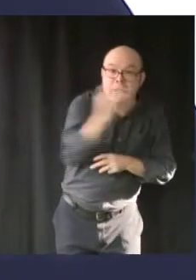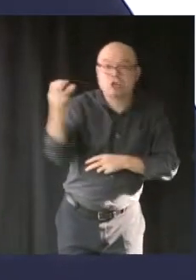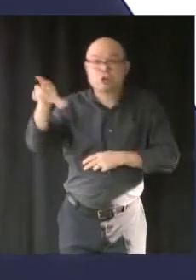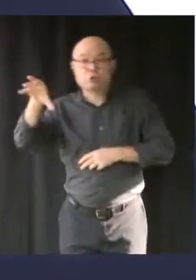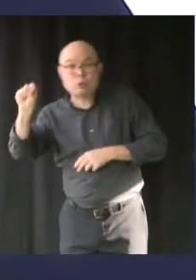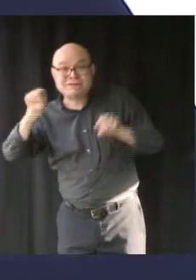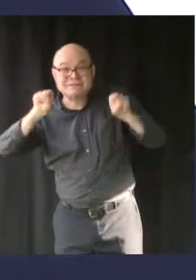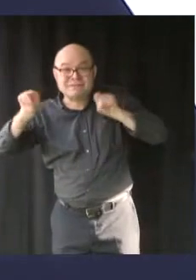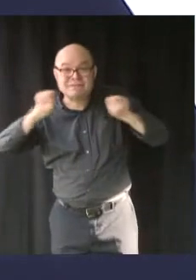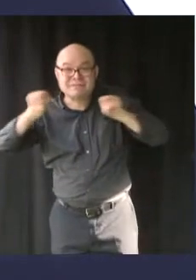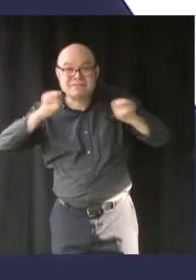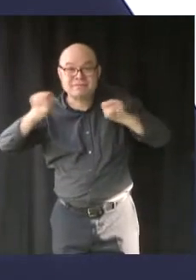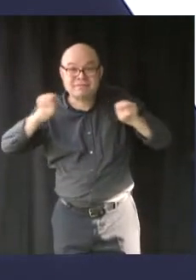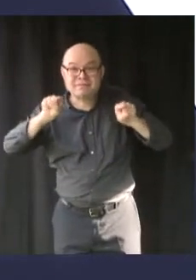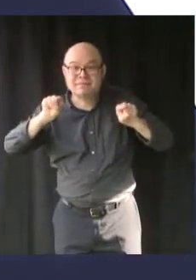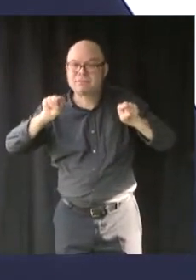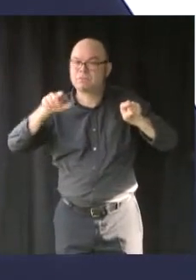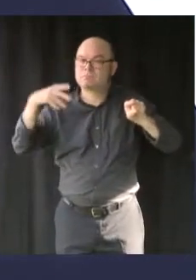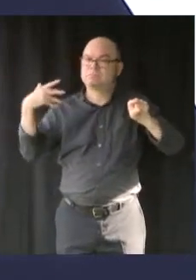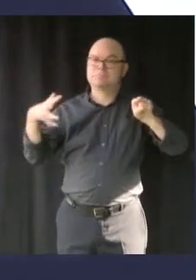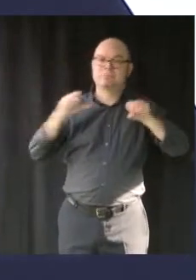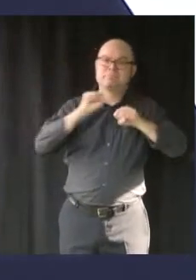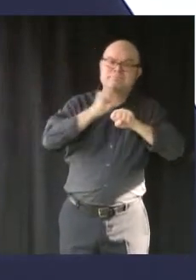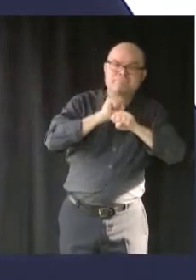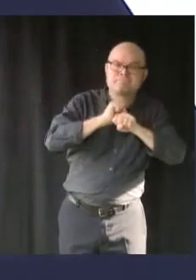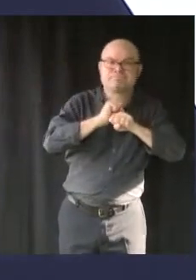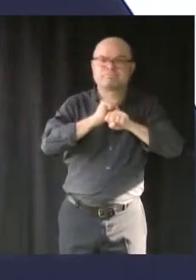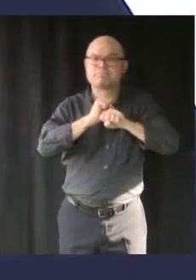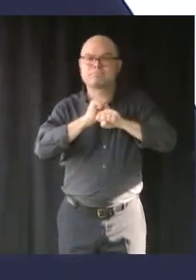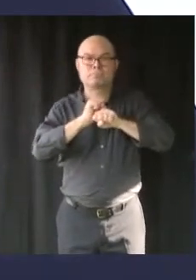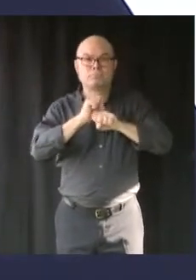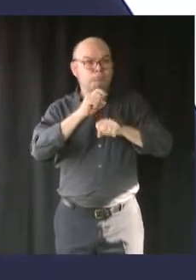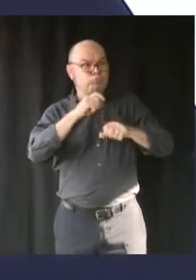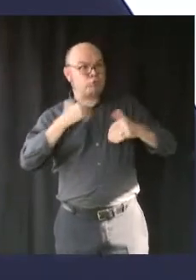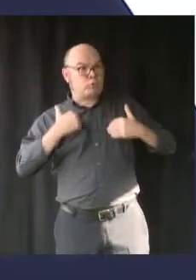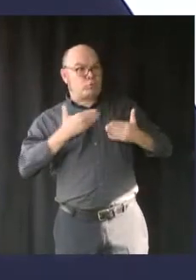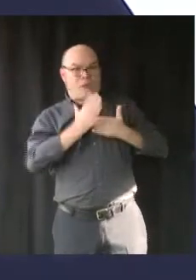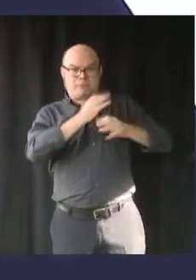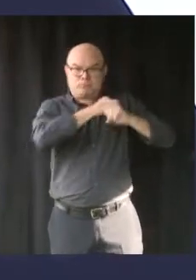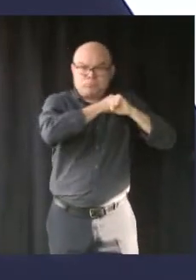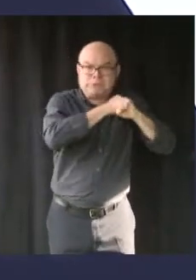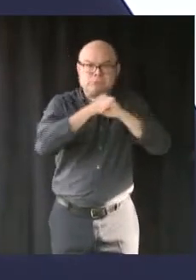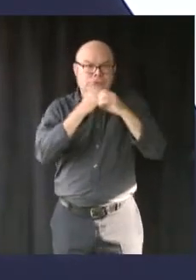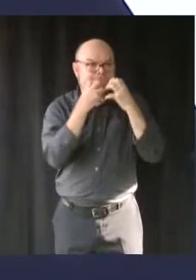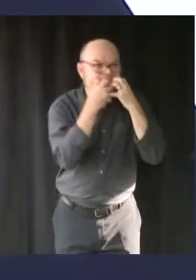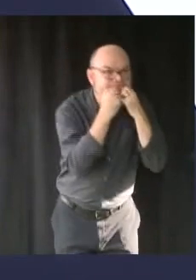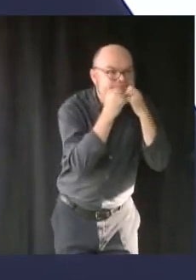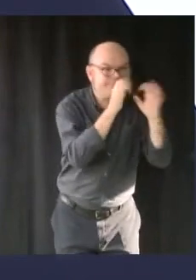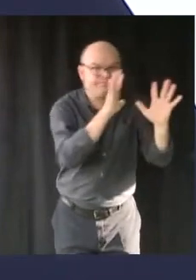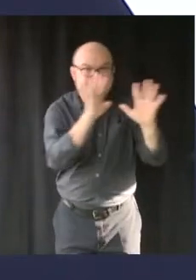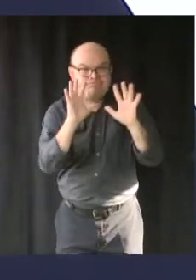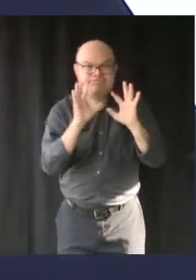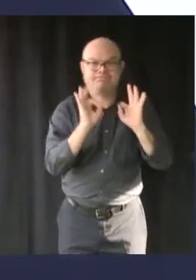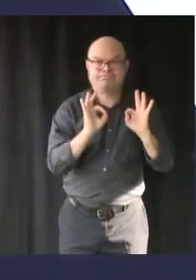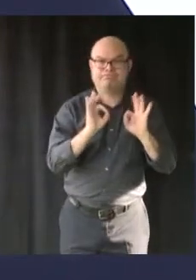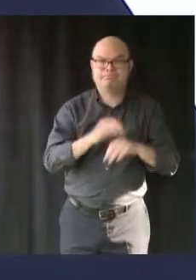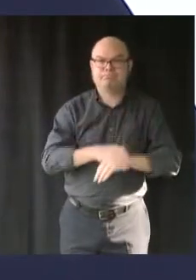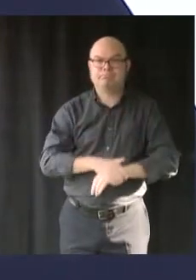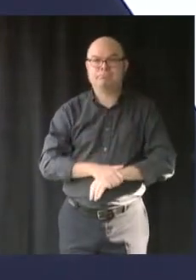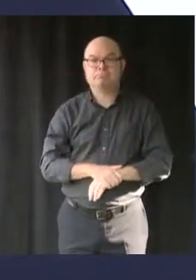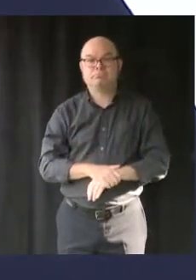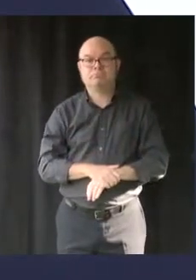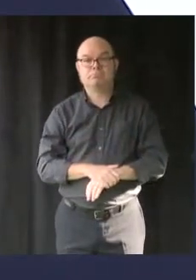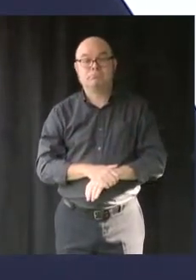human rights and democratic values. Since 1995, when the Thomas J. Dodd Research Center was